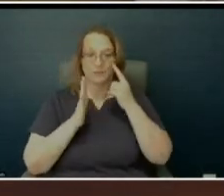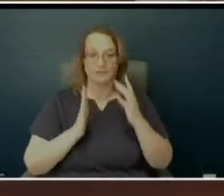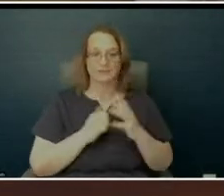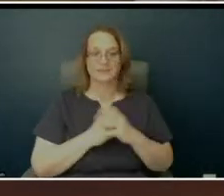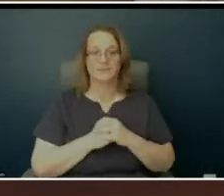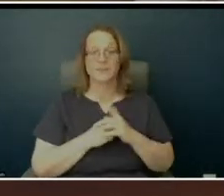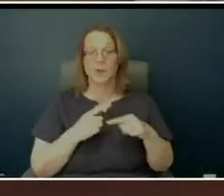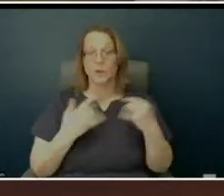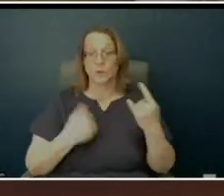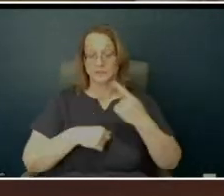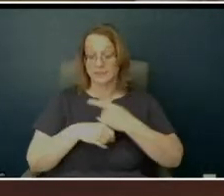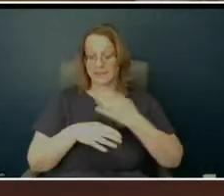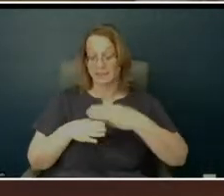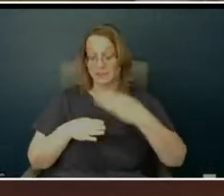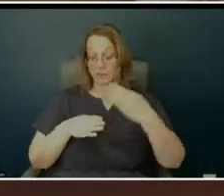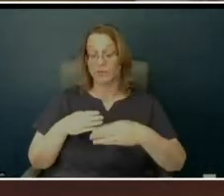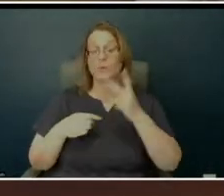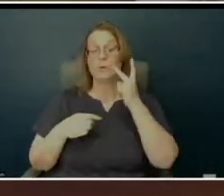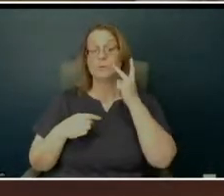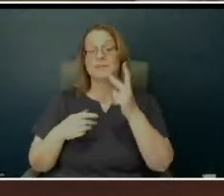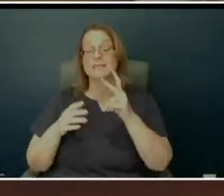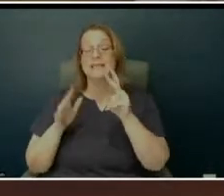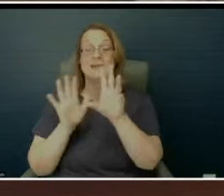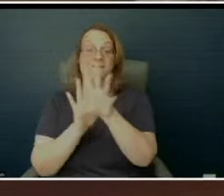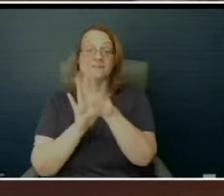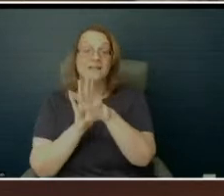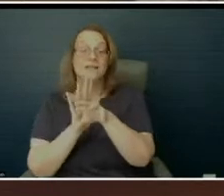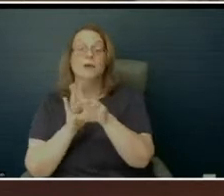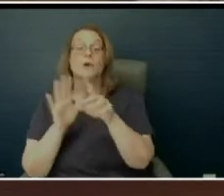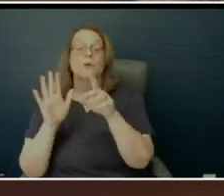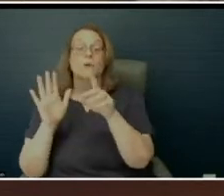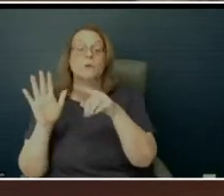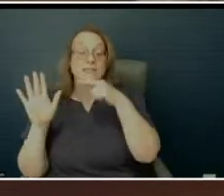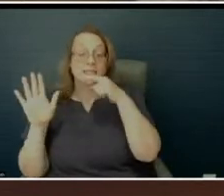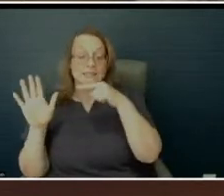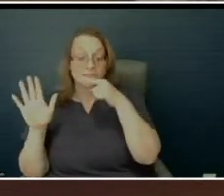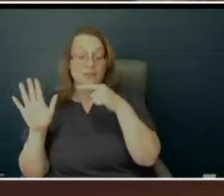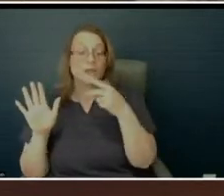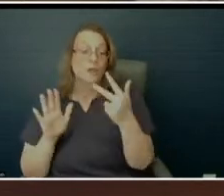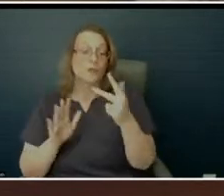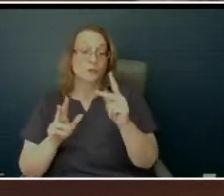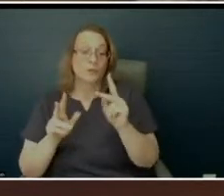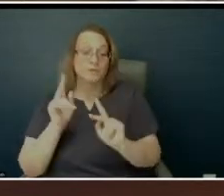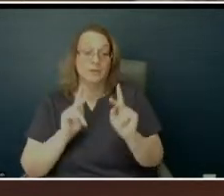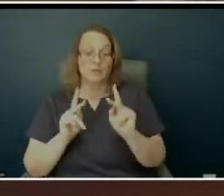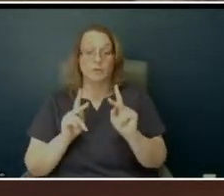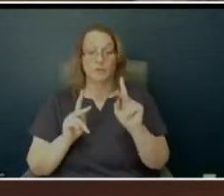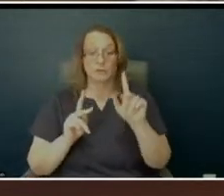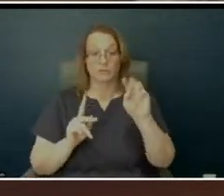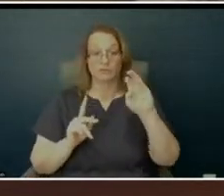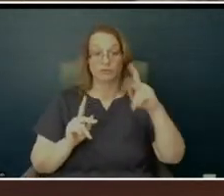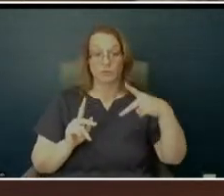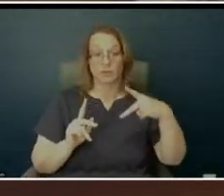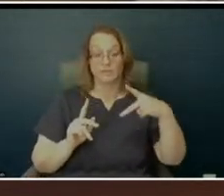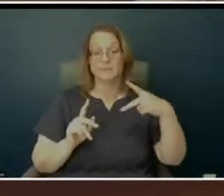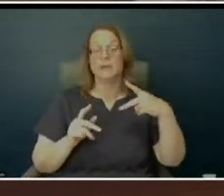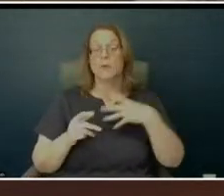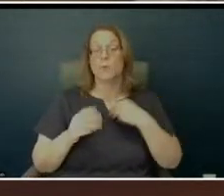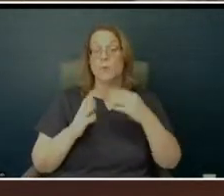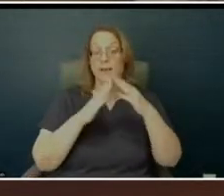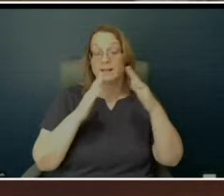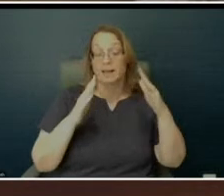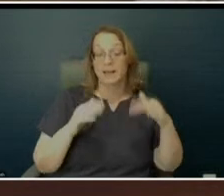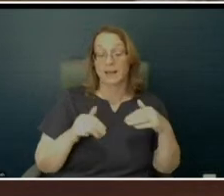3 members of Donald Trump's White House staff. They will identify certain of the members of Congress